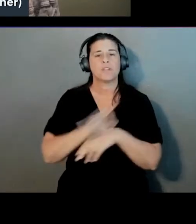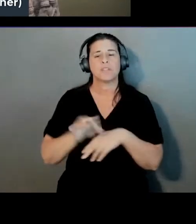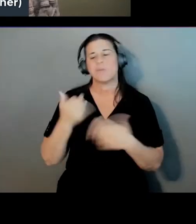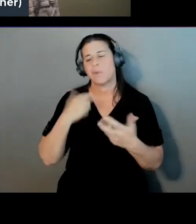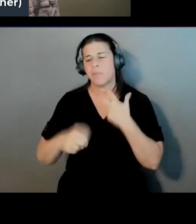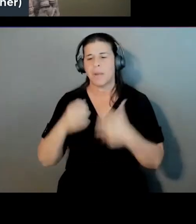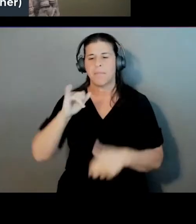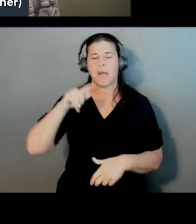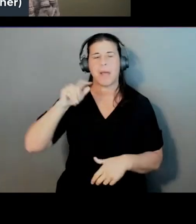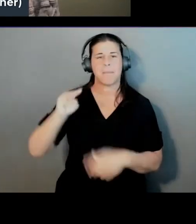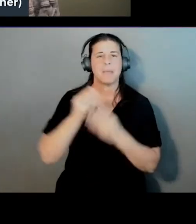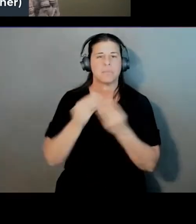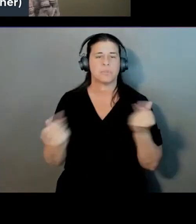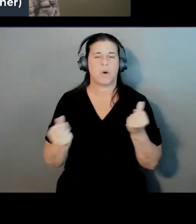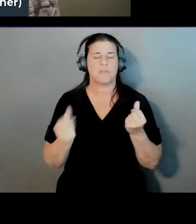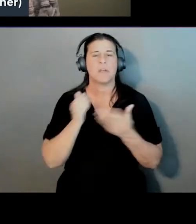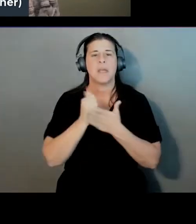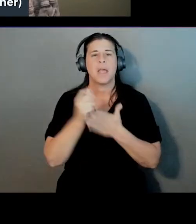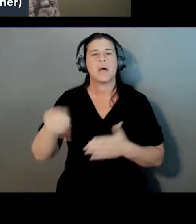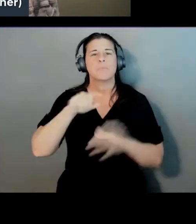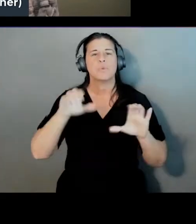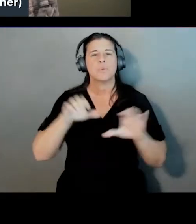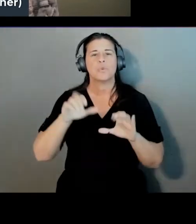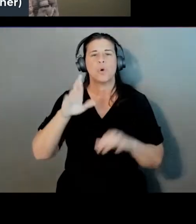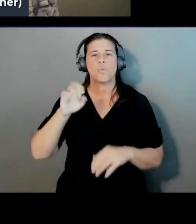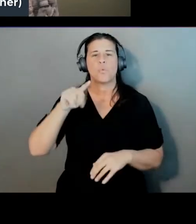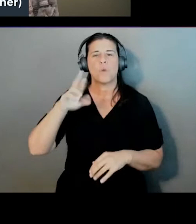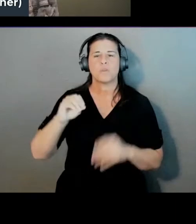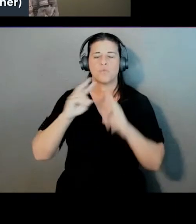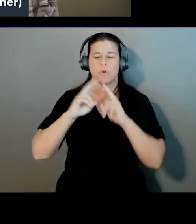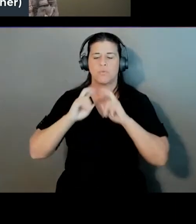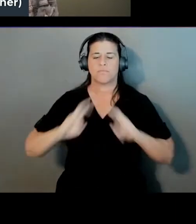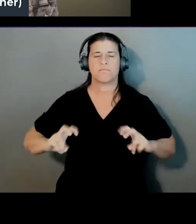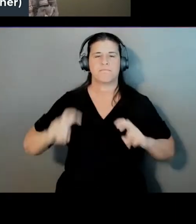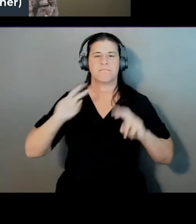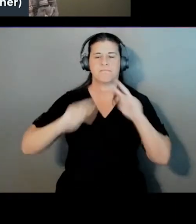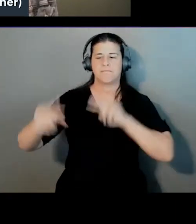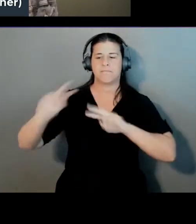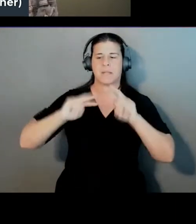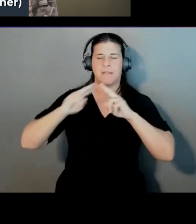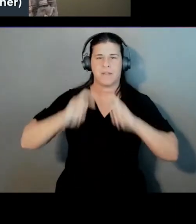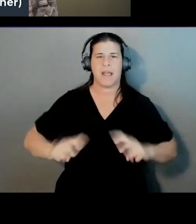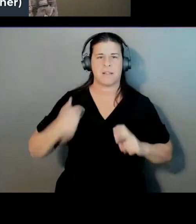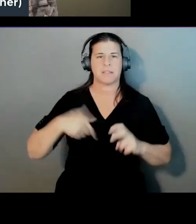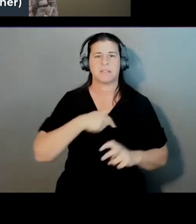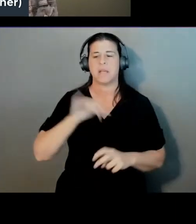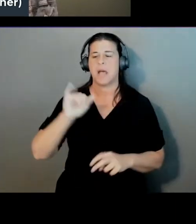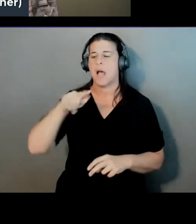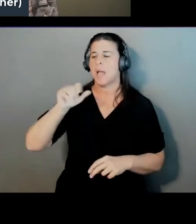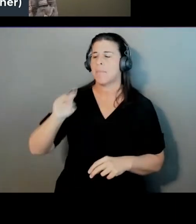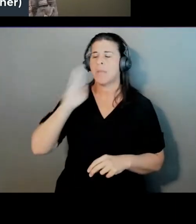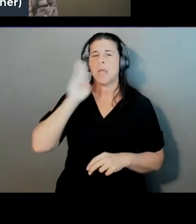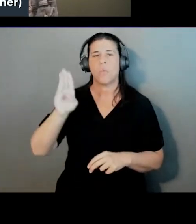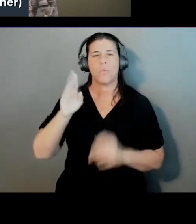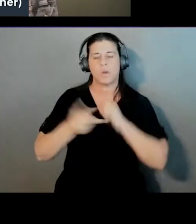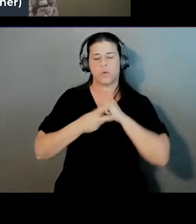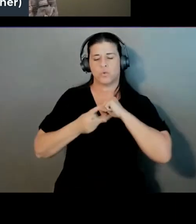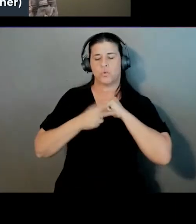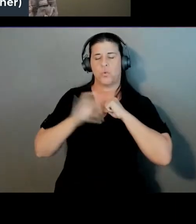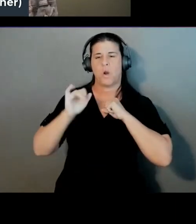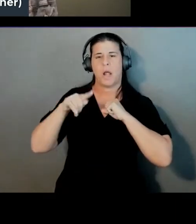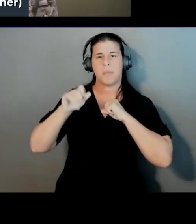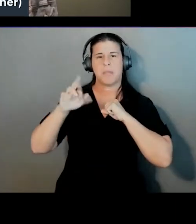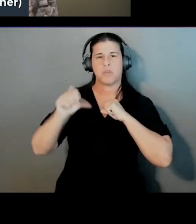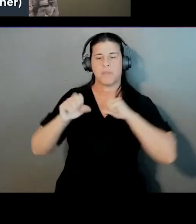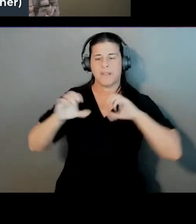solves is that it helps you to do retrospective analysis. So with Ipam, Ipam will store IP address activity